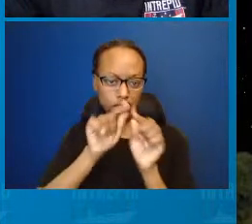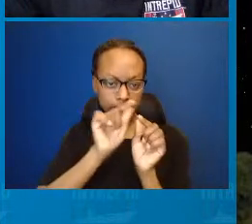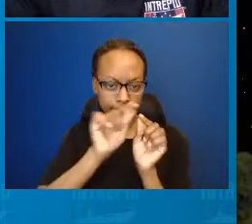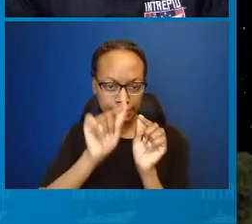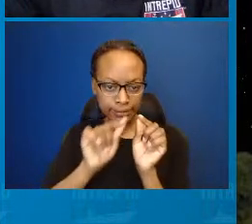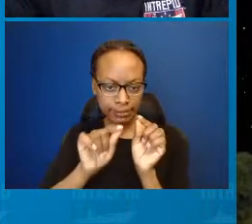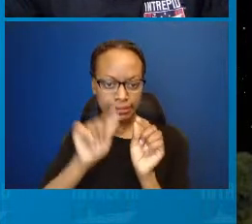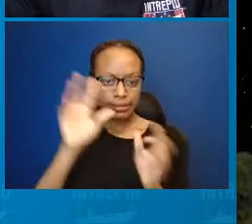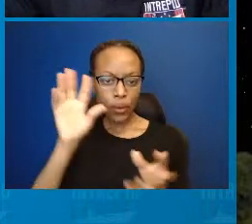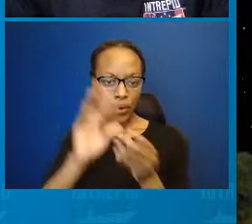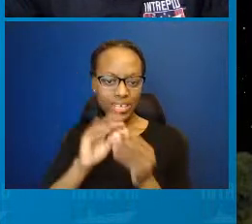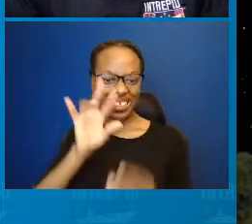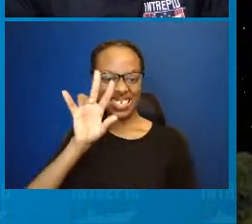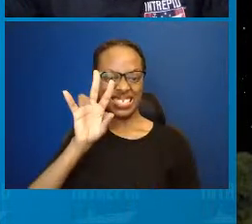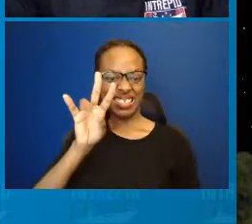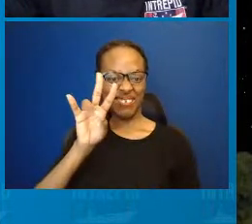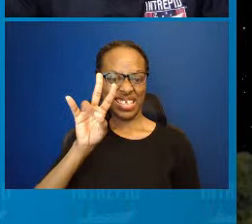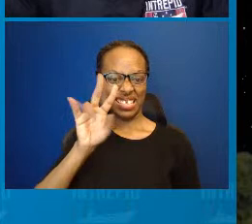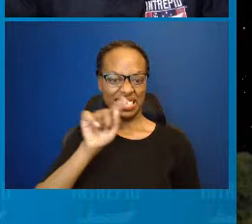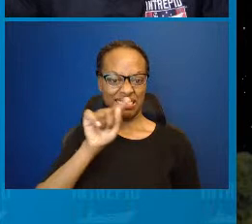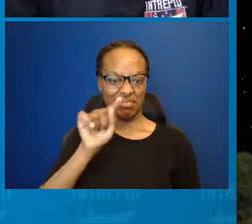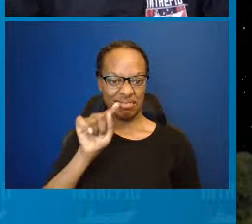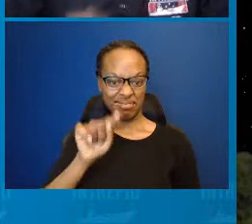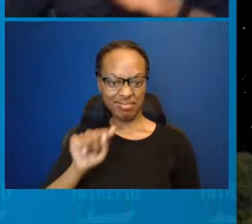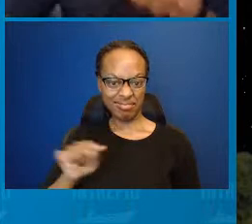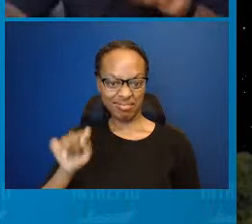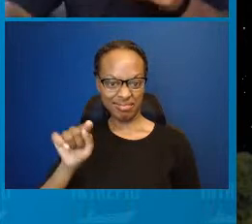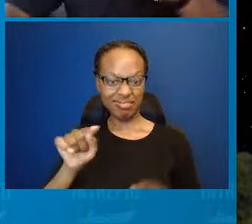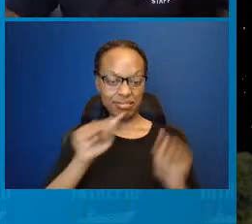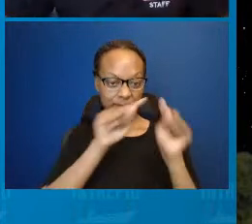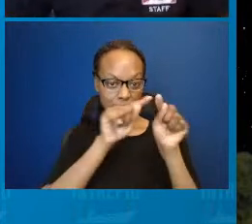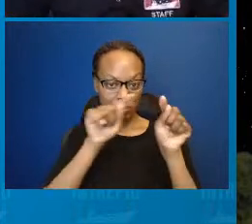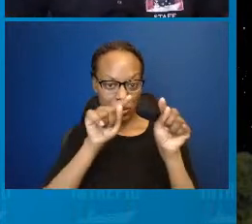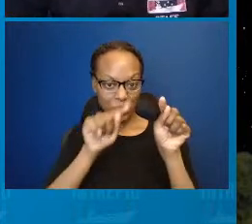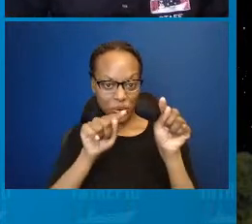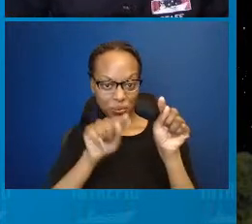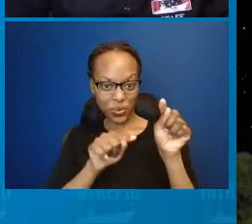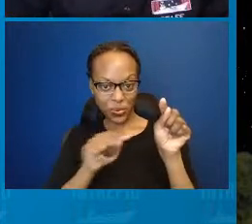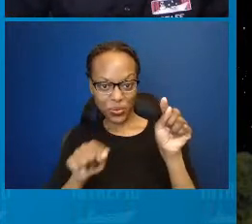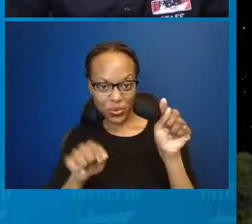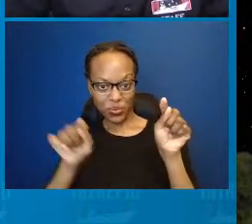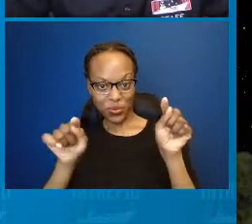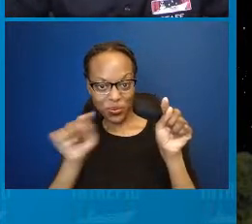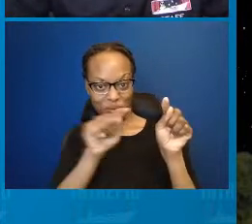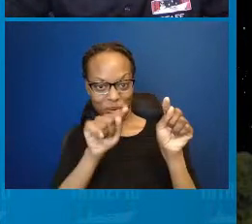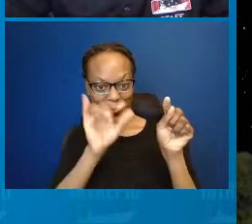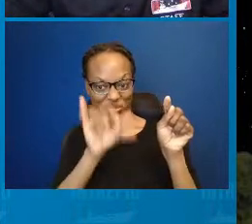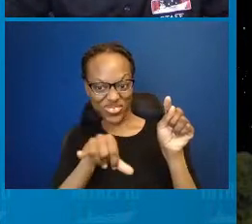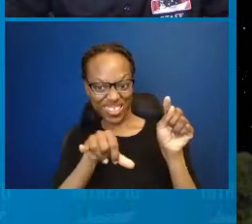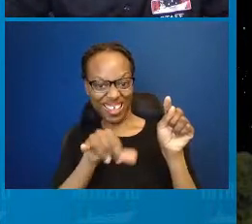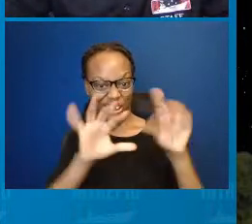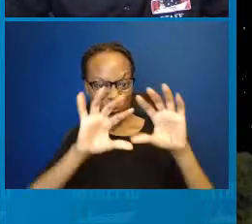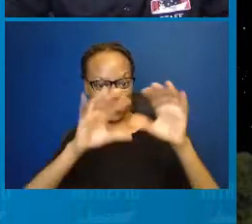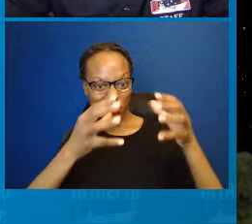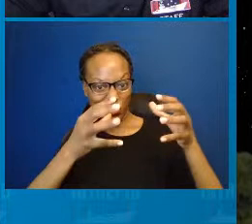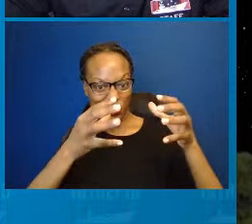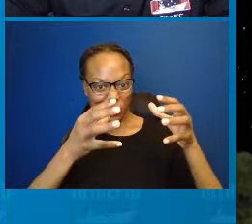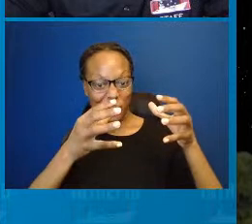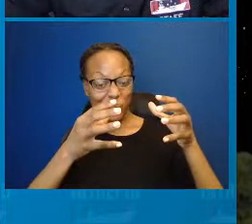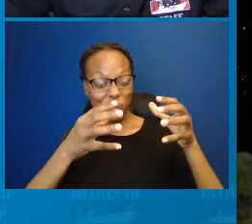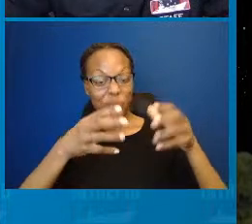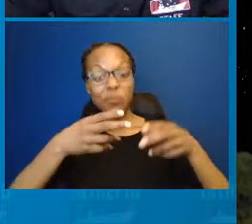7, right? So these 7 stars make up something that I've seen someone write in the comment section. These